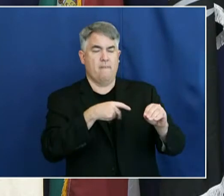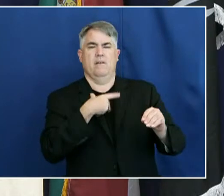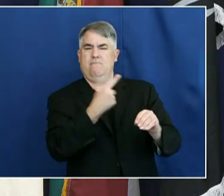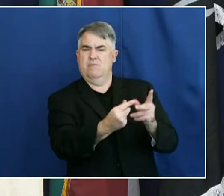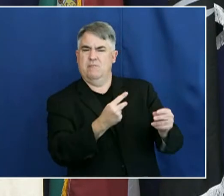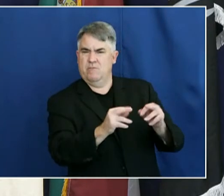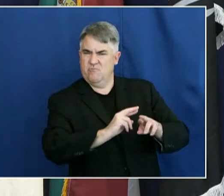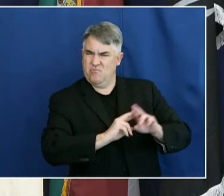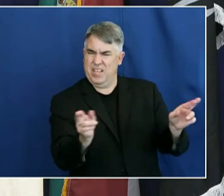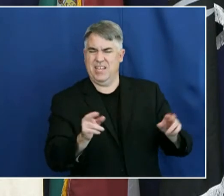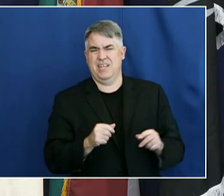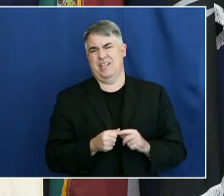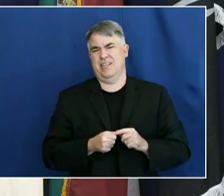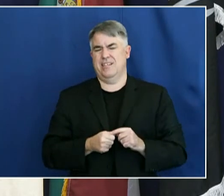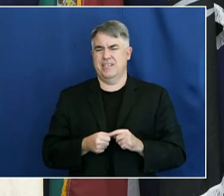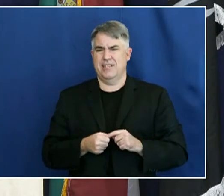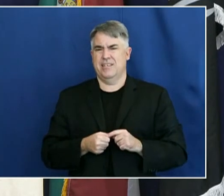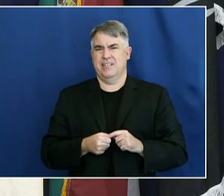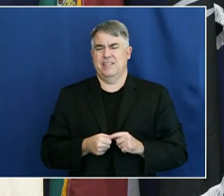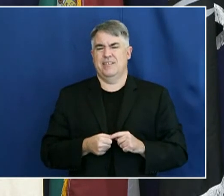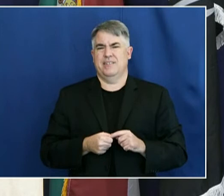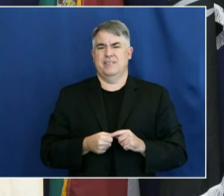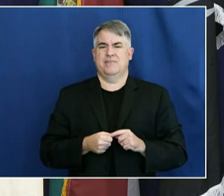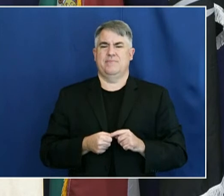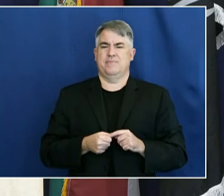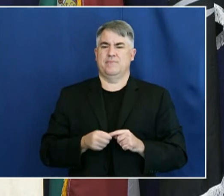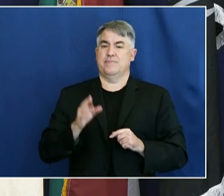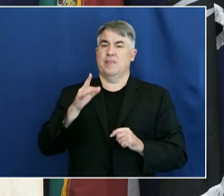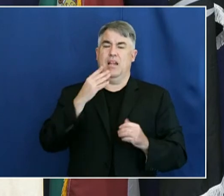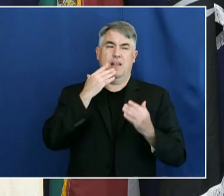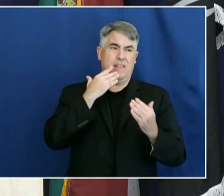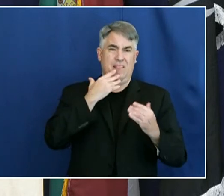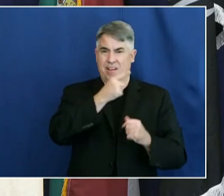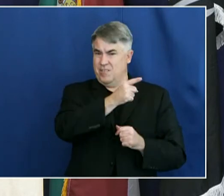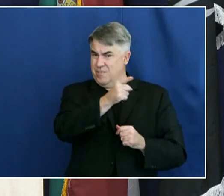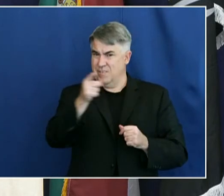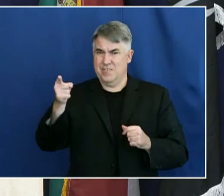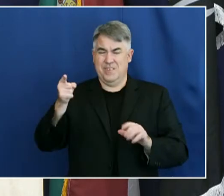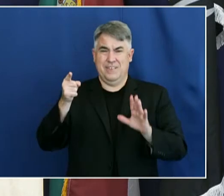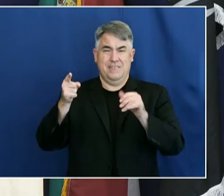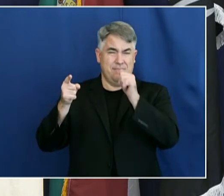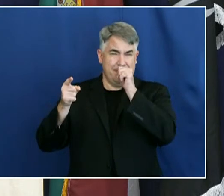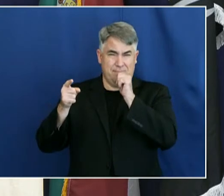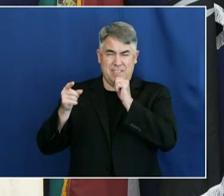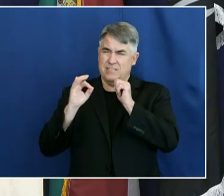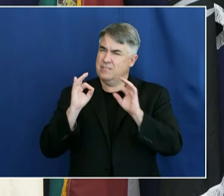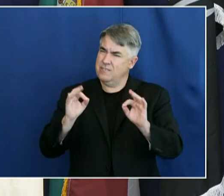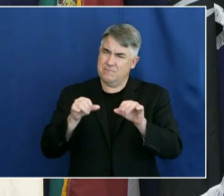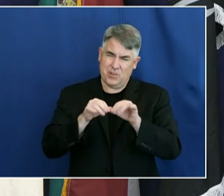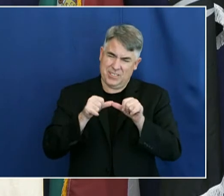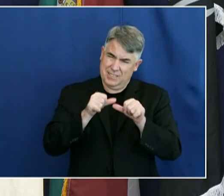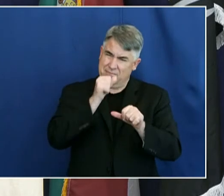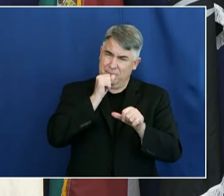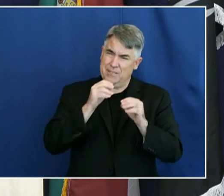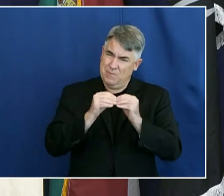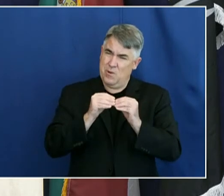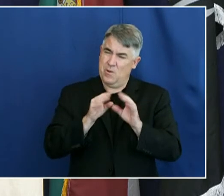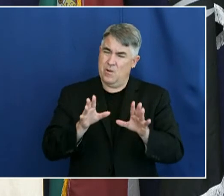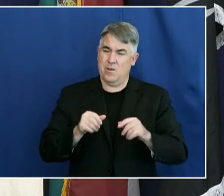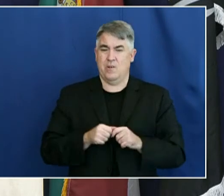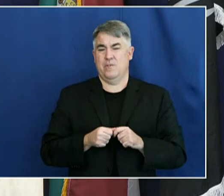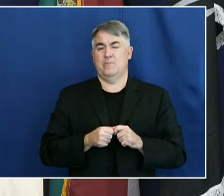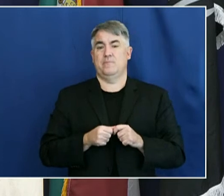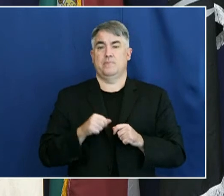method or means to get them vaccinated. So again, we appreciate everyone's continued patience and help as we work through this. San Diego continues to be a